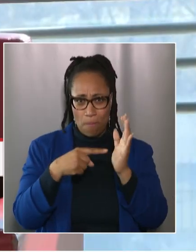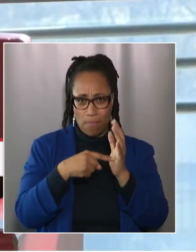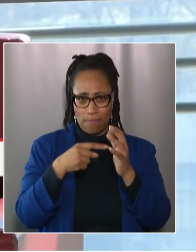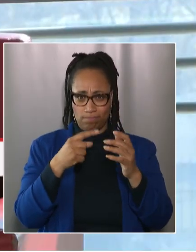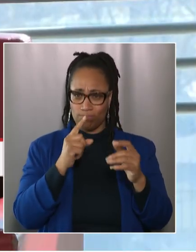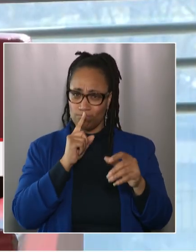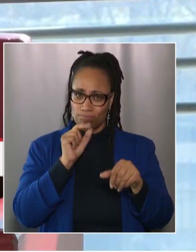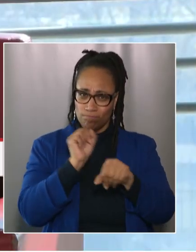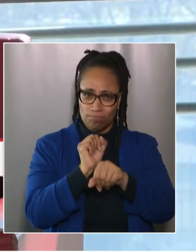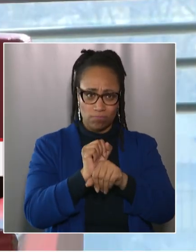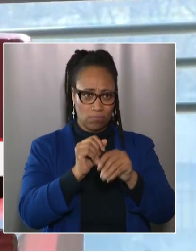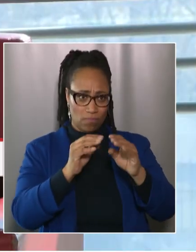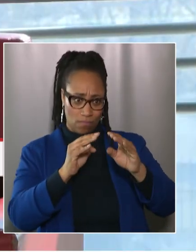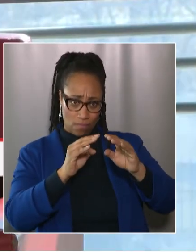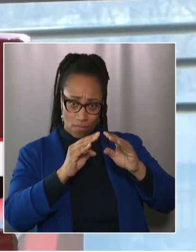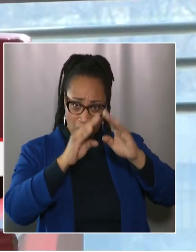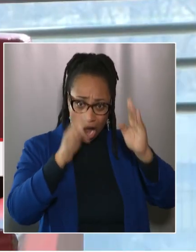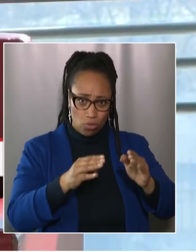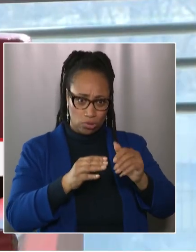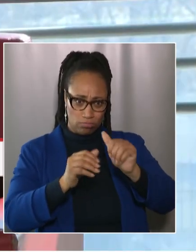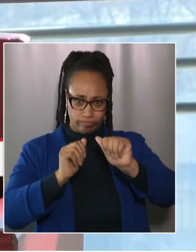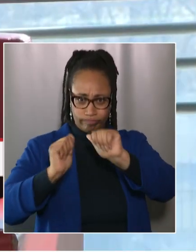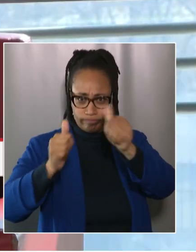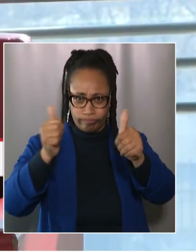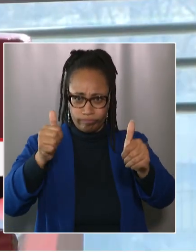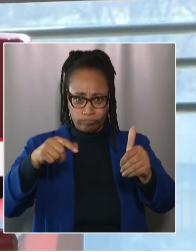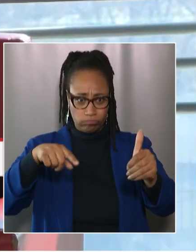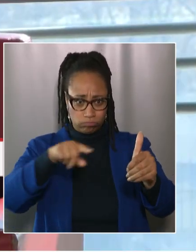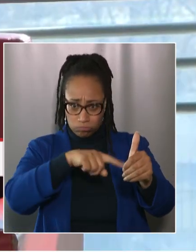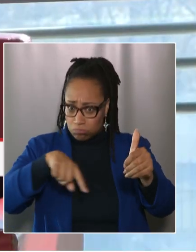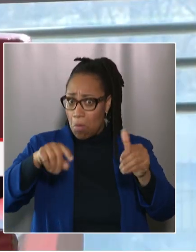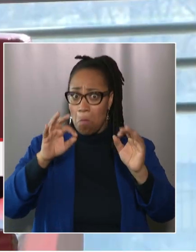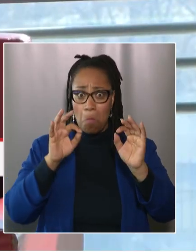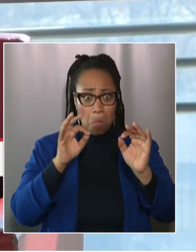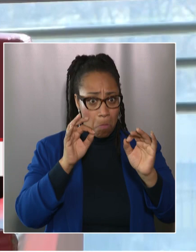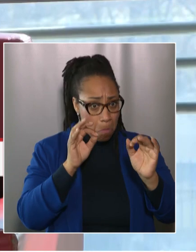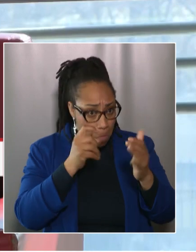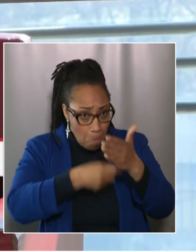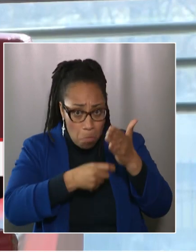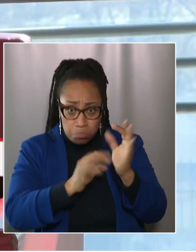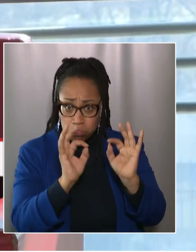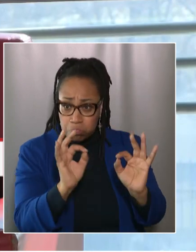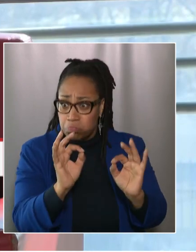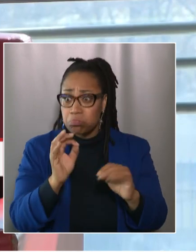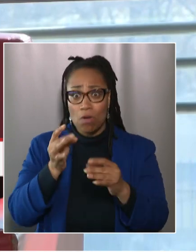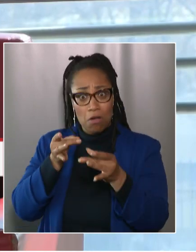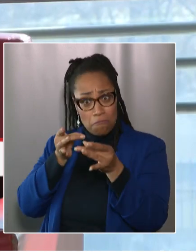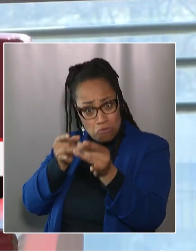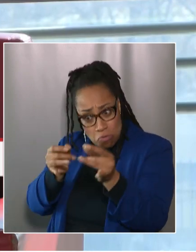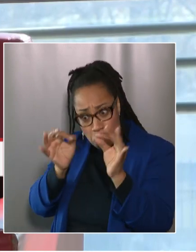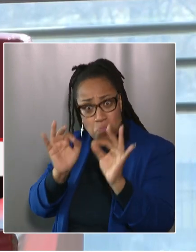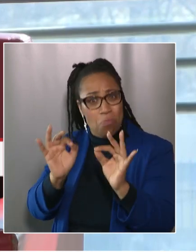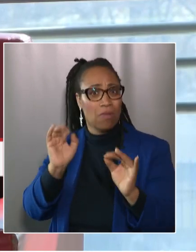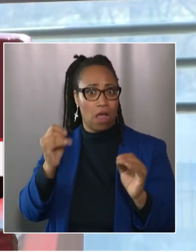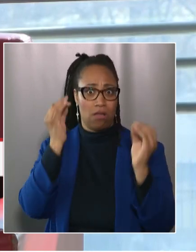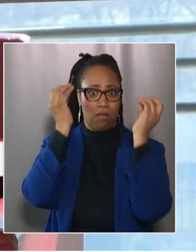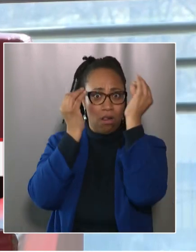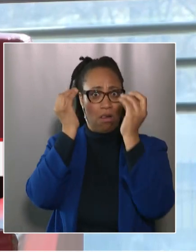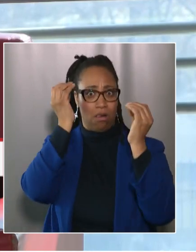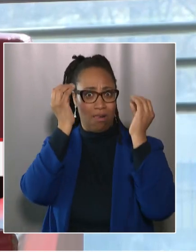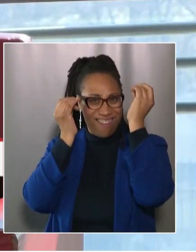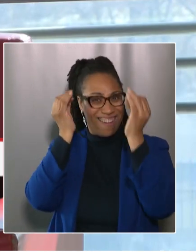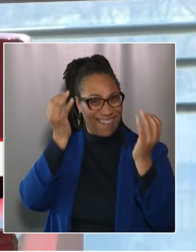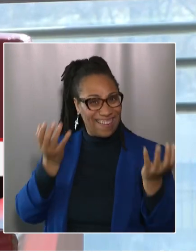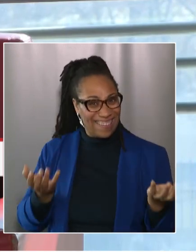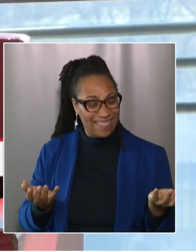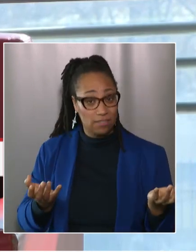housing more efficient and cost less. But municipalities, we need to be a good,